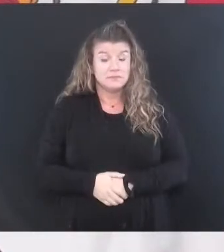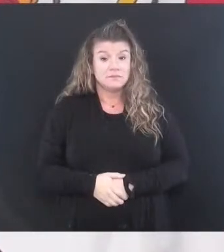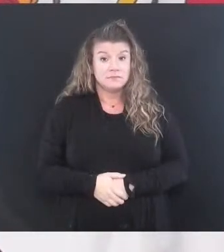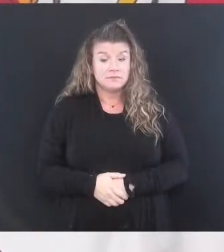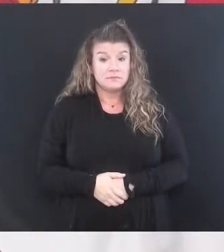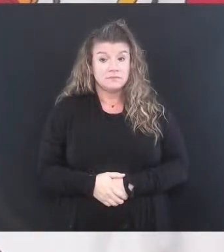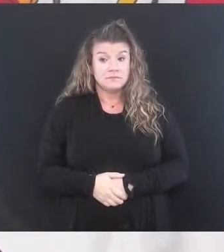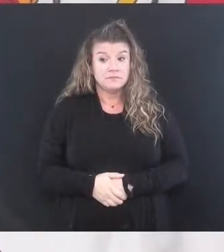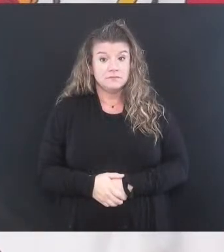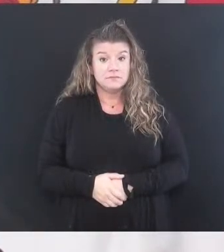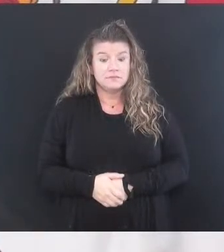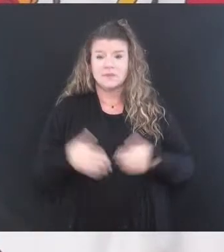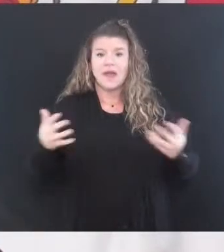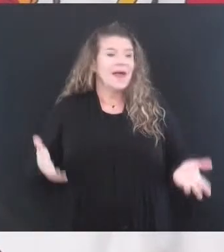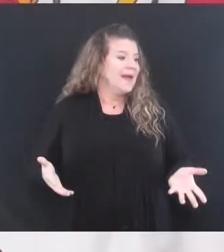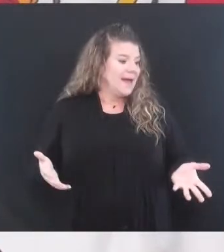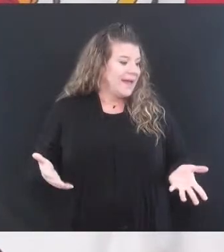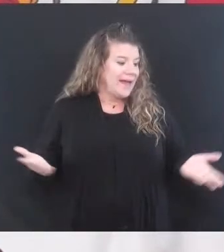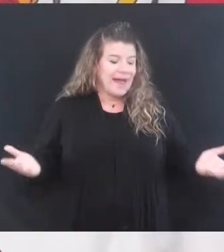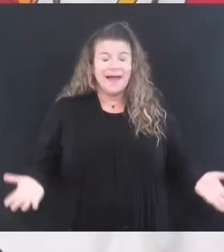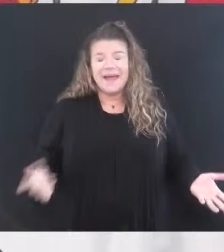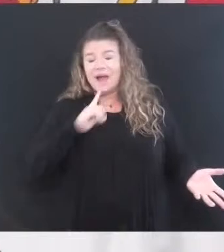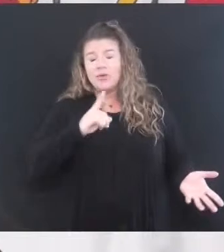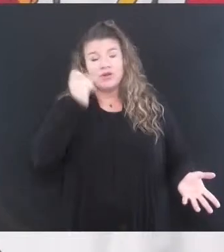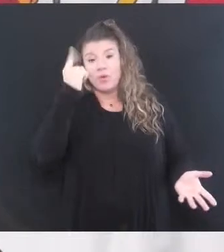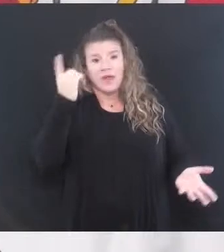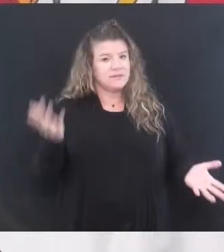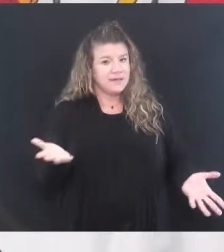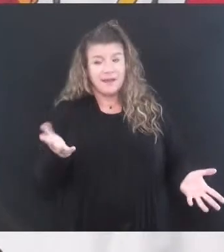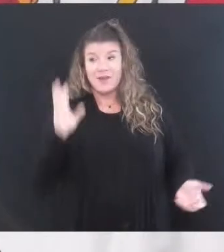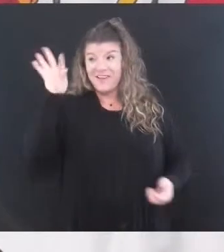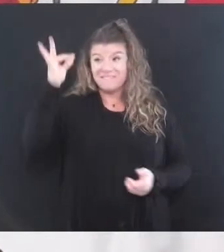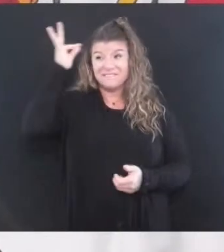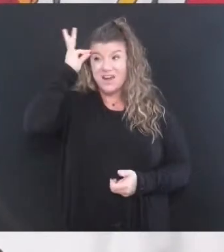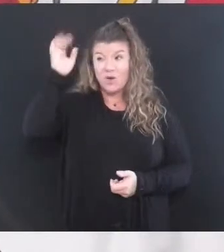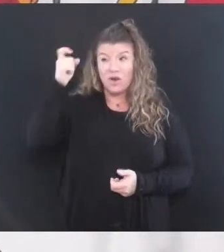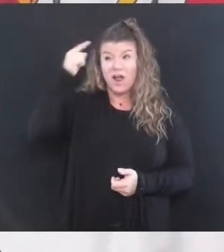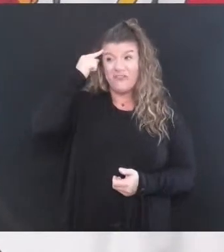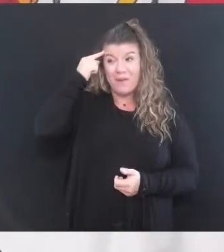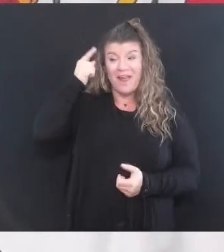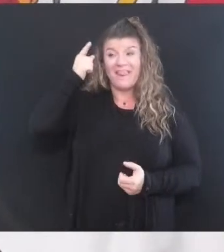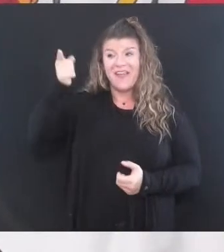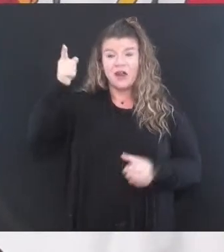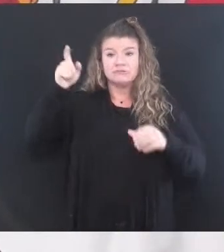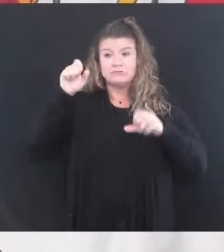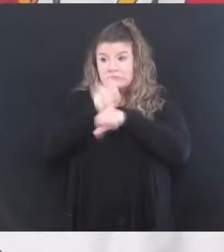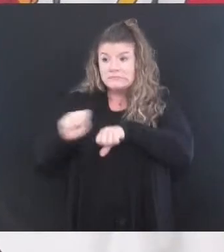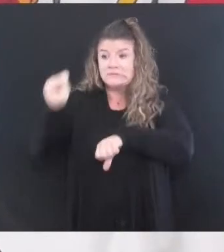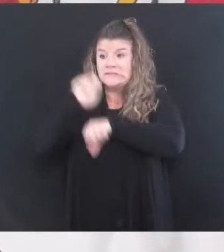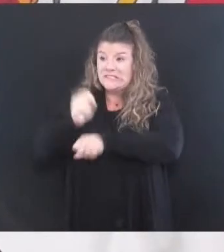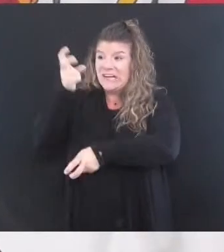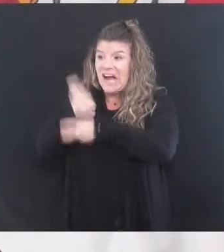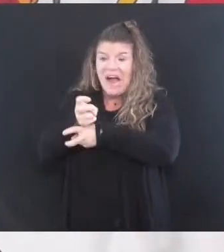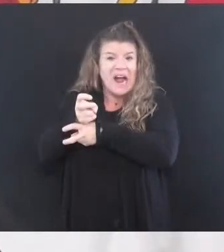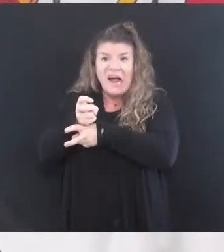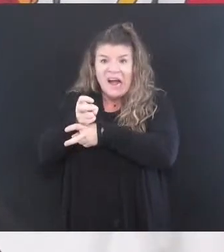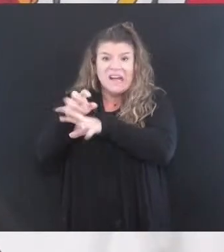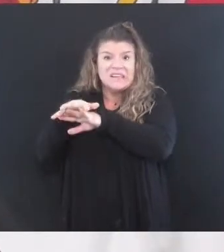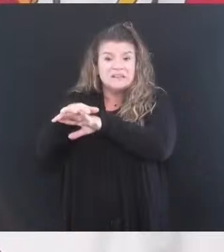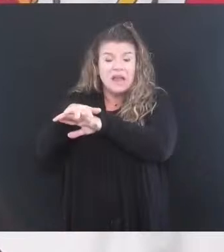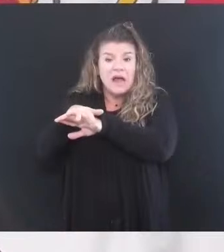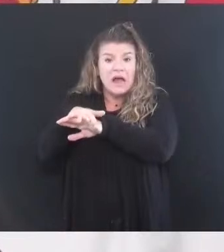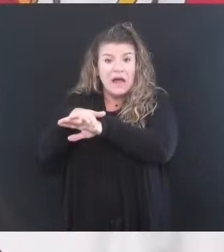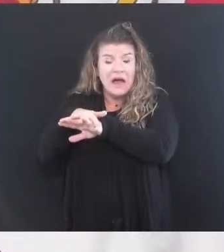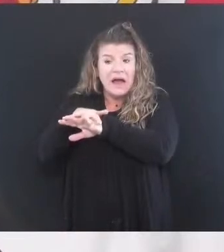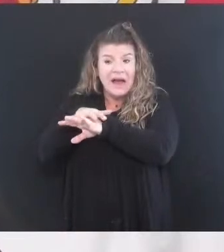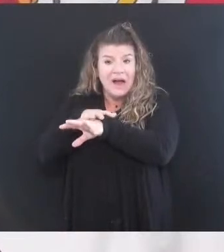and I don't get it. I just don't get this. Our federal government moves like a turtle, and a lot of times it moves like a turtle in the